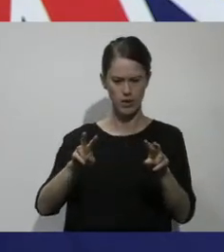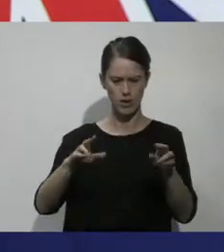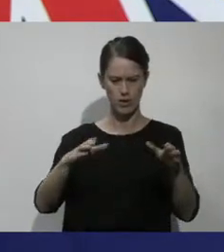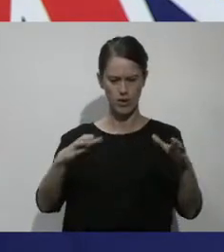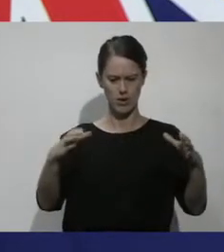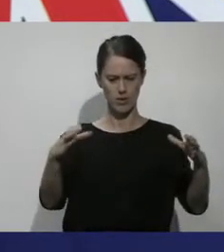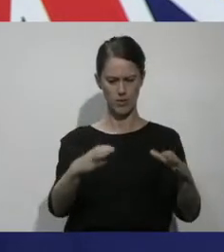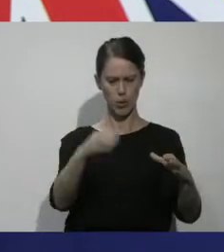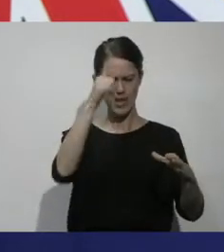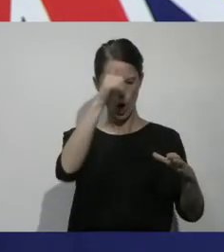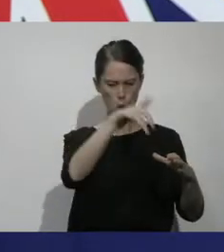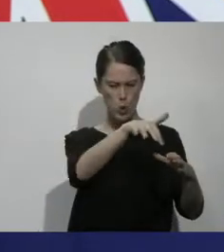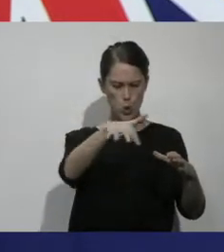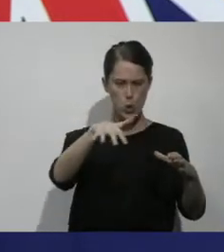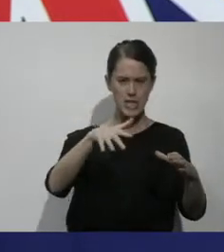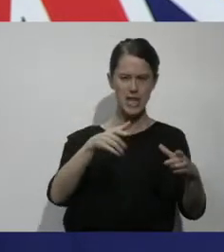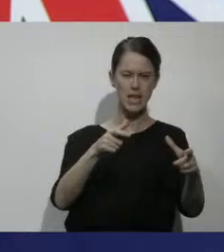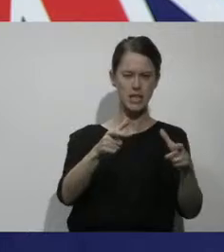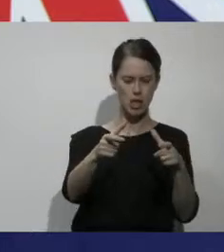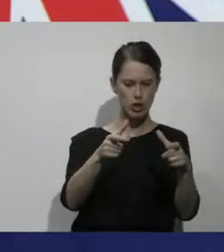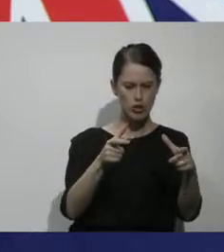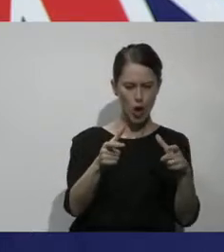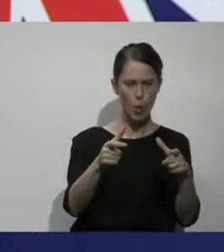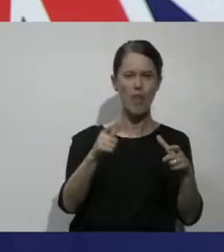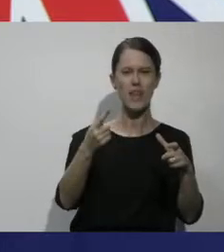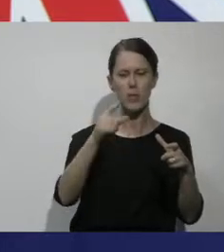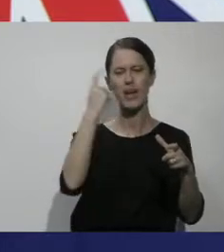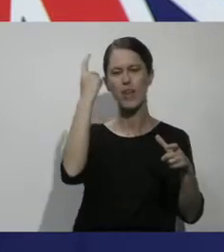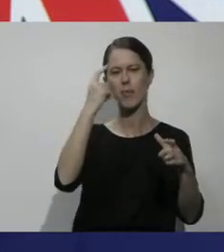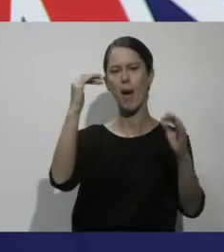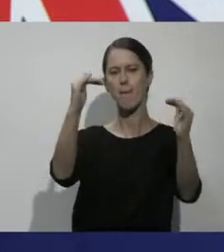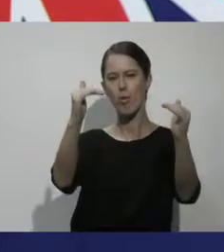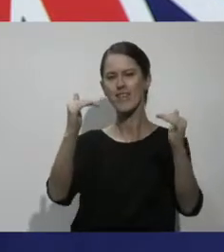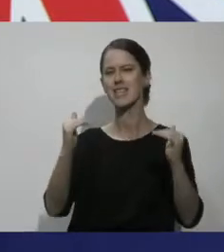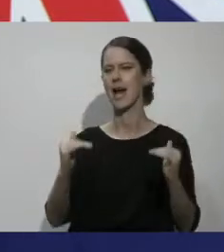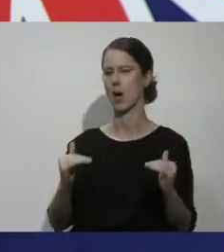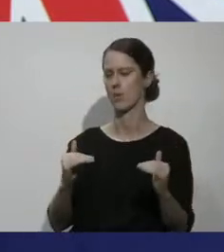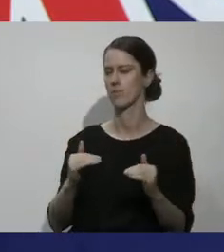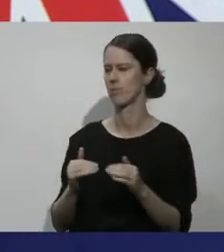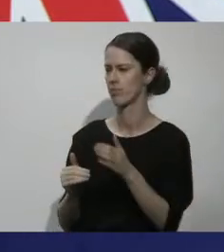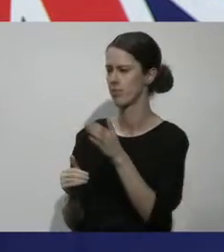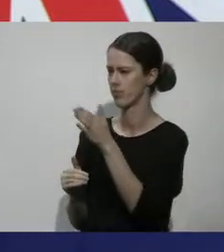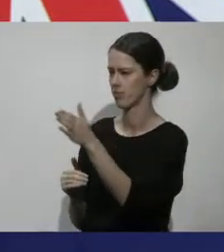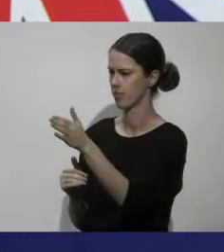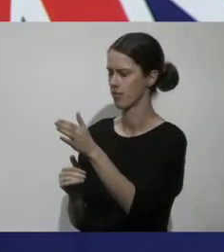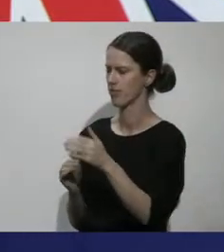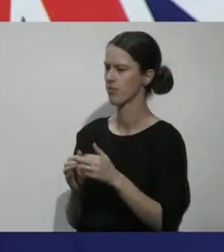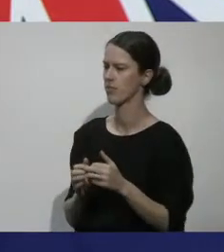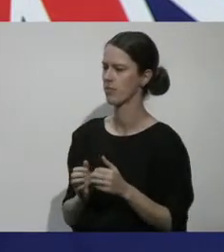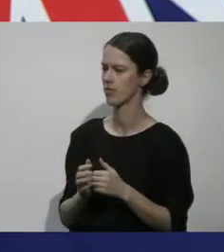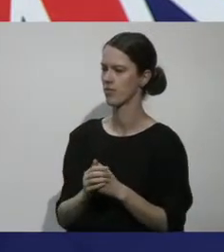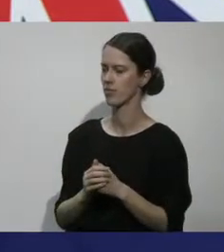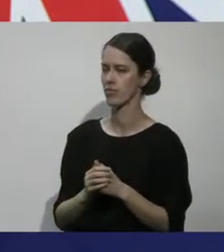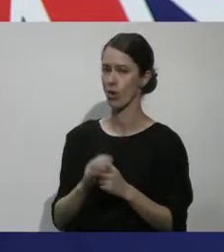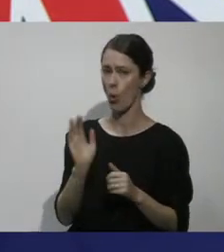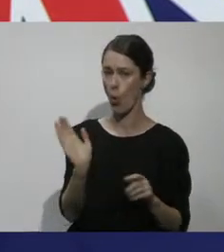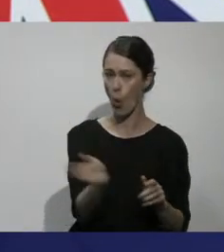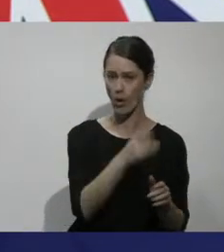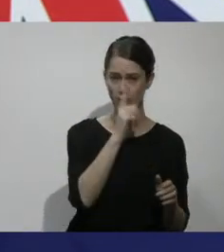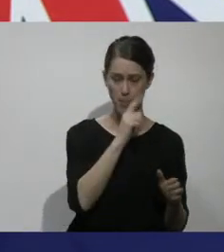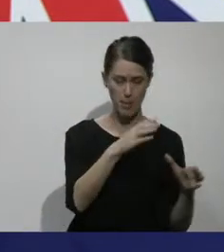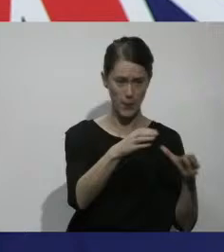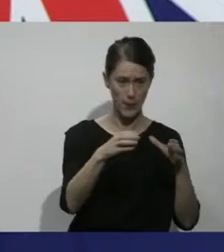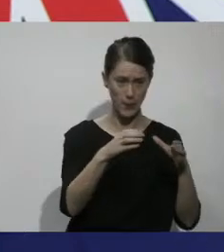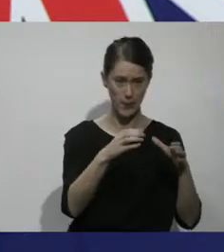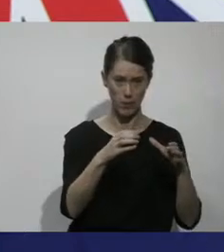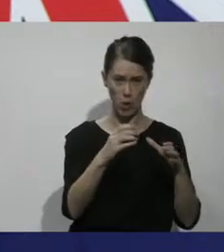the cluster under control. I'll come to Jackson. Prime Minister, it's obviously still early days, but all of the cases except the one still